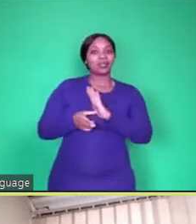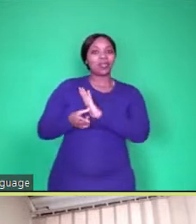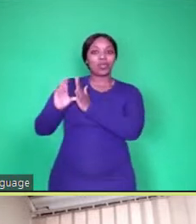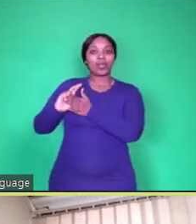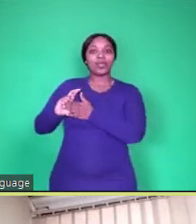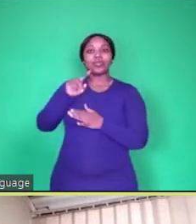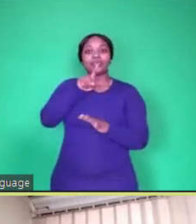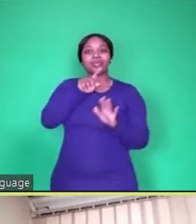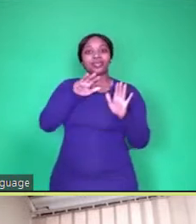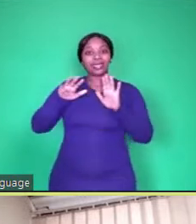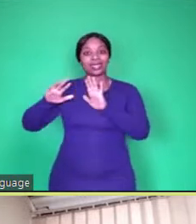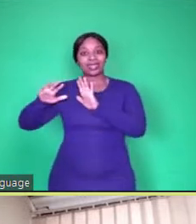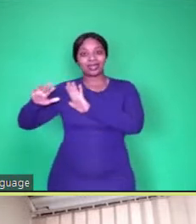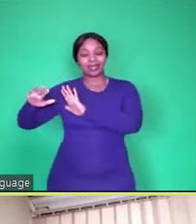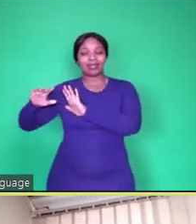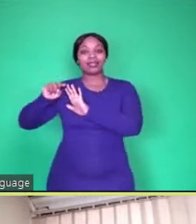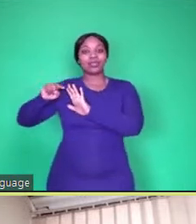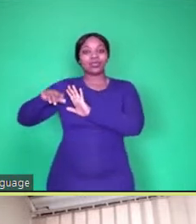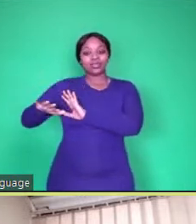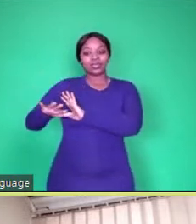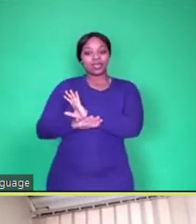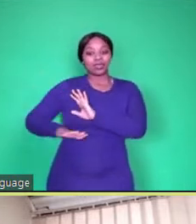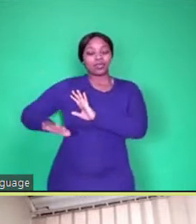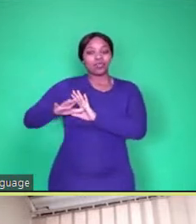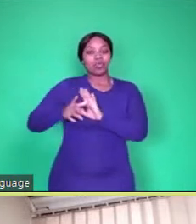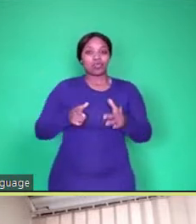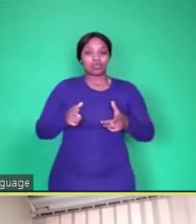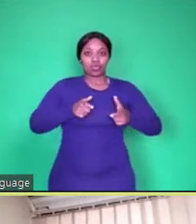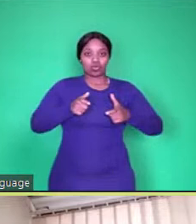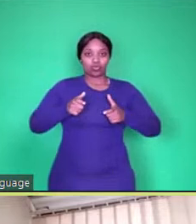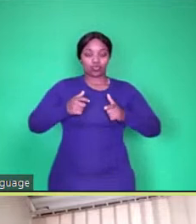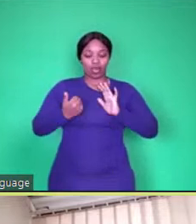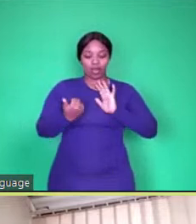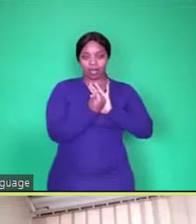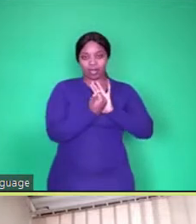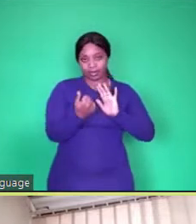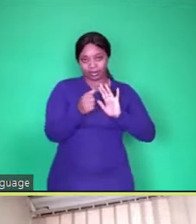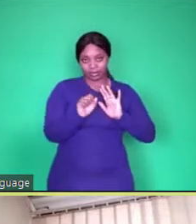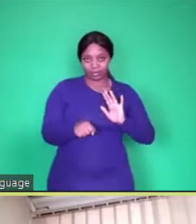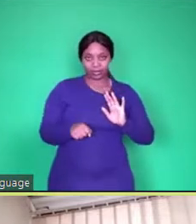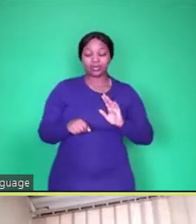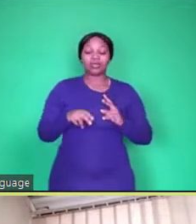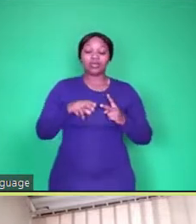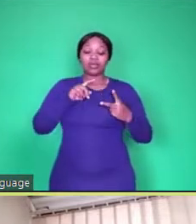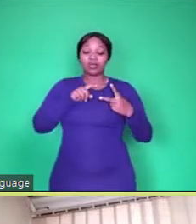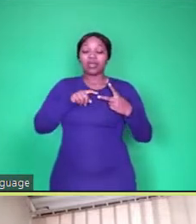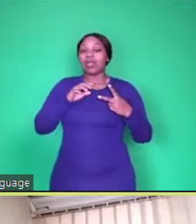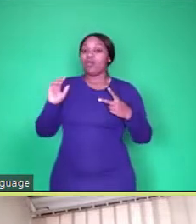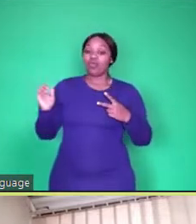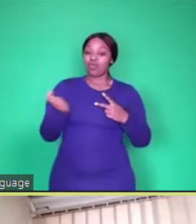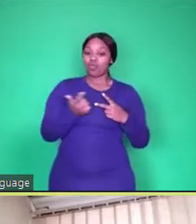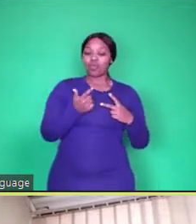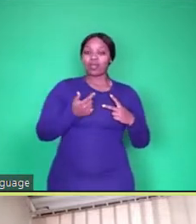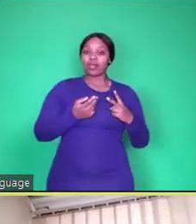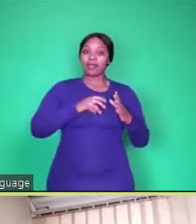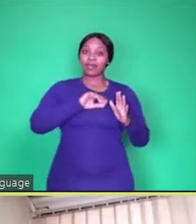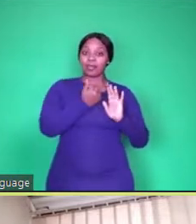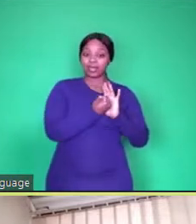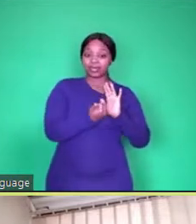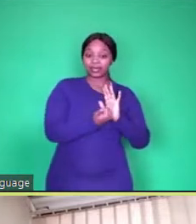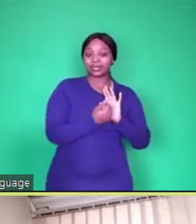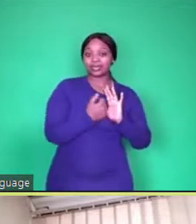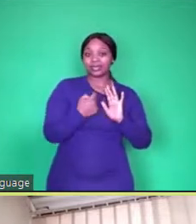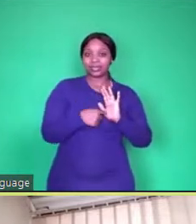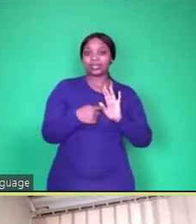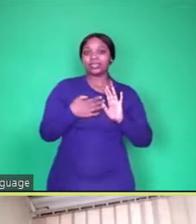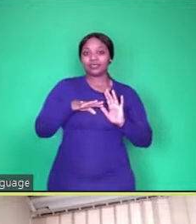was the Alien Control Act. And again, all these policies were meant in order to